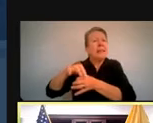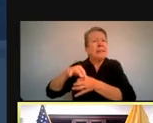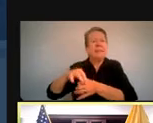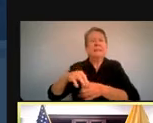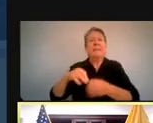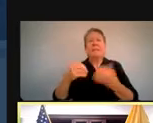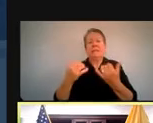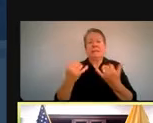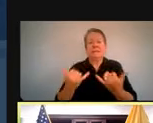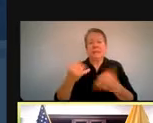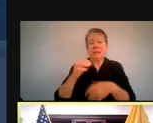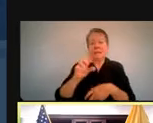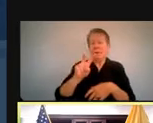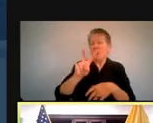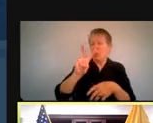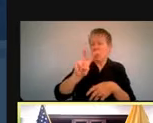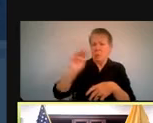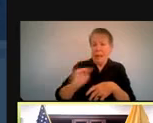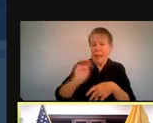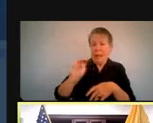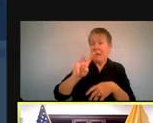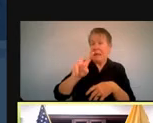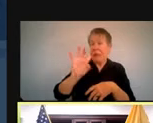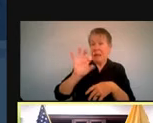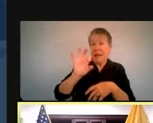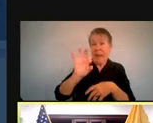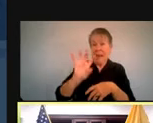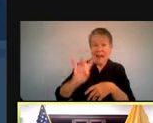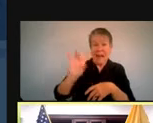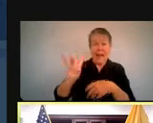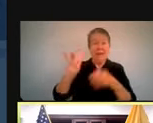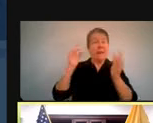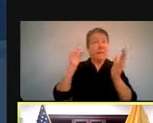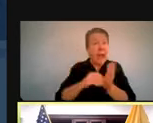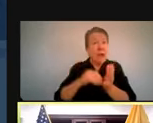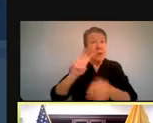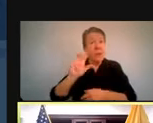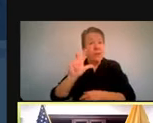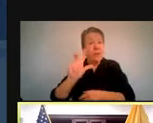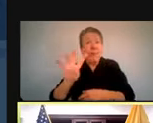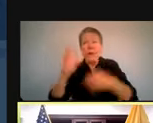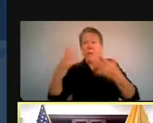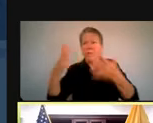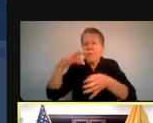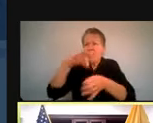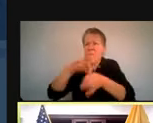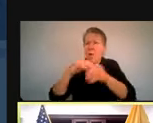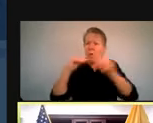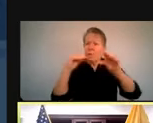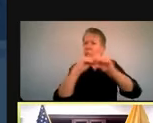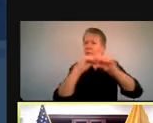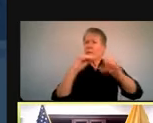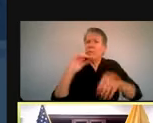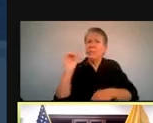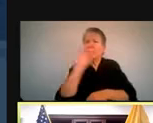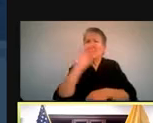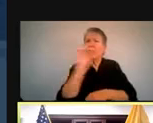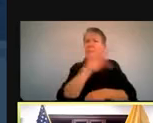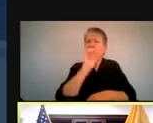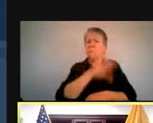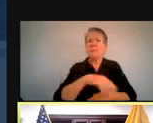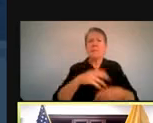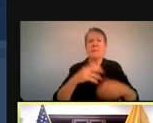2,988,234 ballots have been returned to our county clerks. And we are now at just over 75%